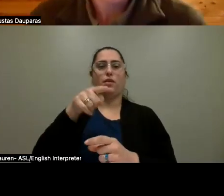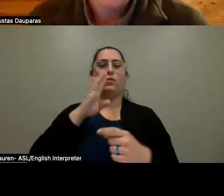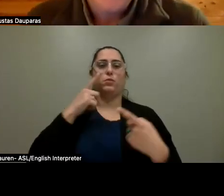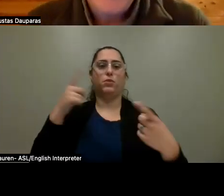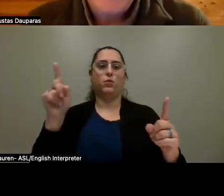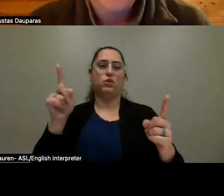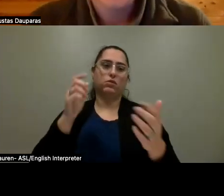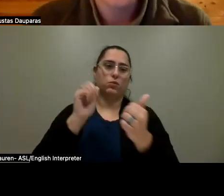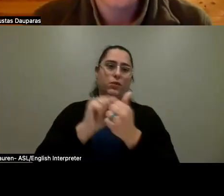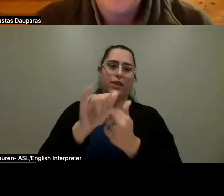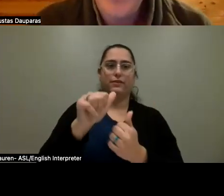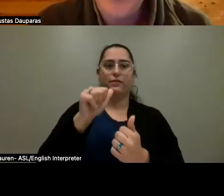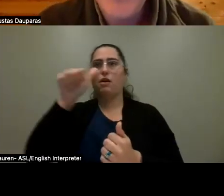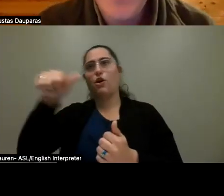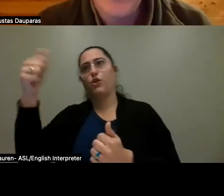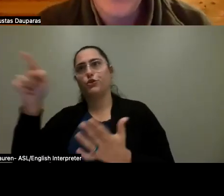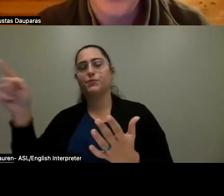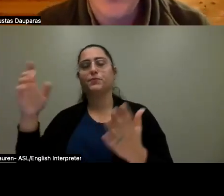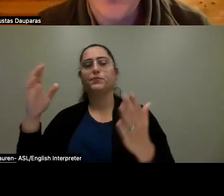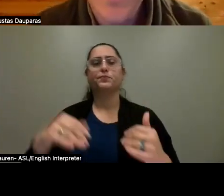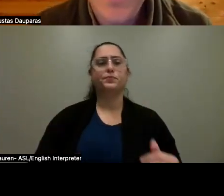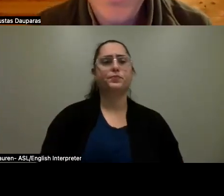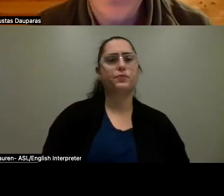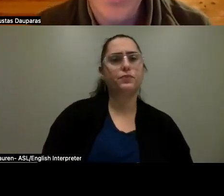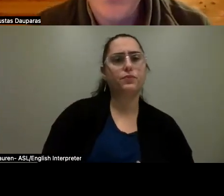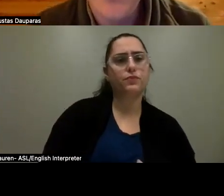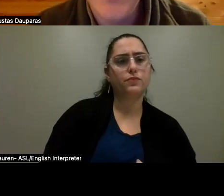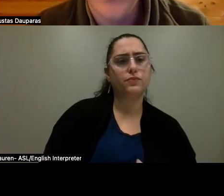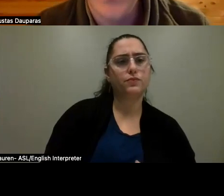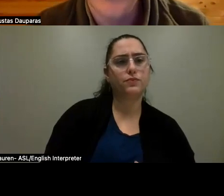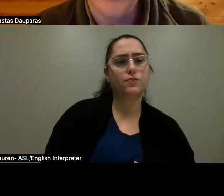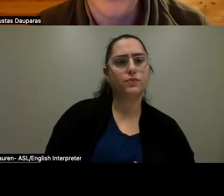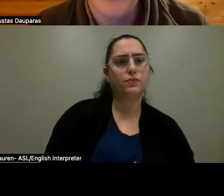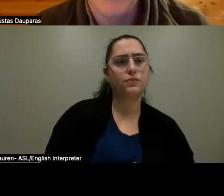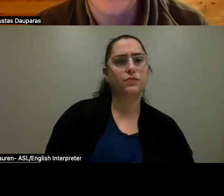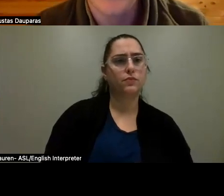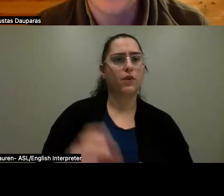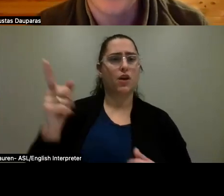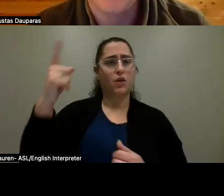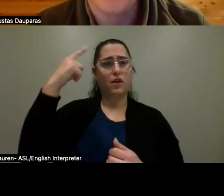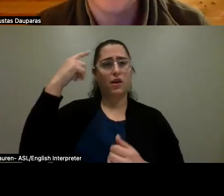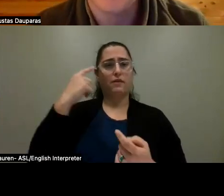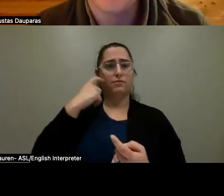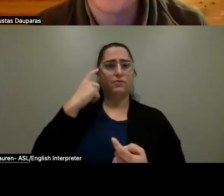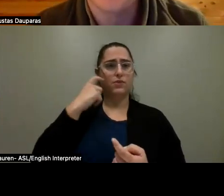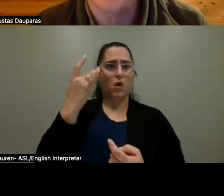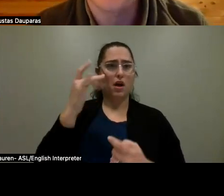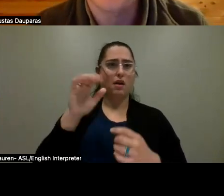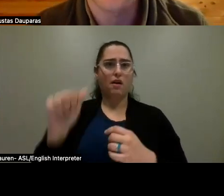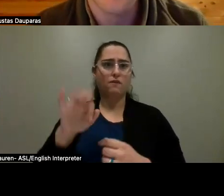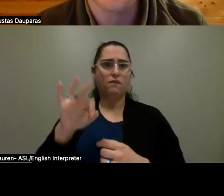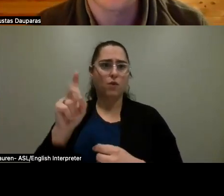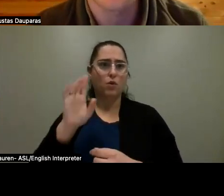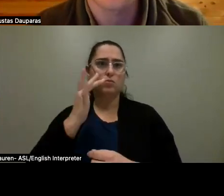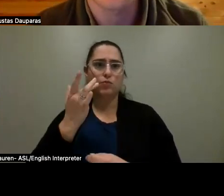Another question from Simon is, for the ProteinMPNN plus fascialized protocol, do you think there is a biological reason why AlphaFold likes these structures better? Is there a difference between the